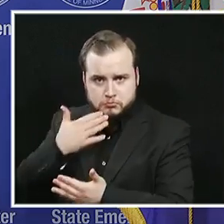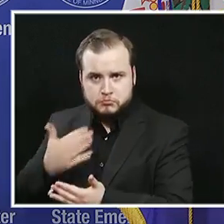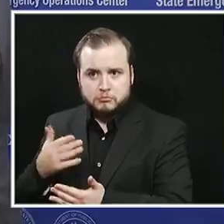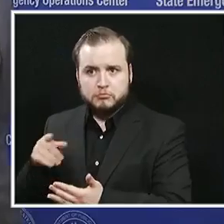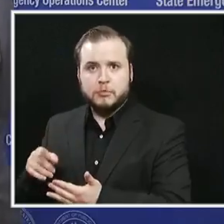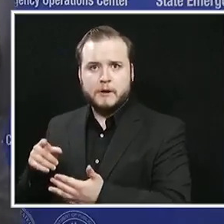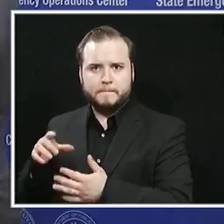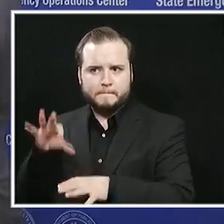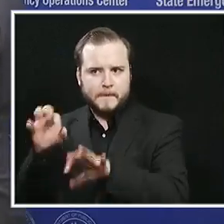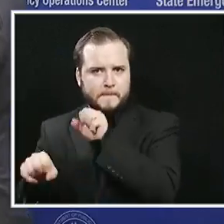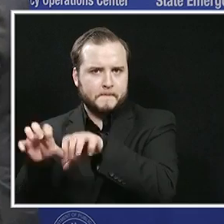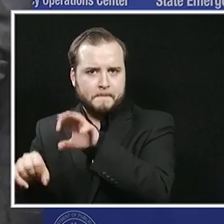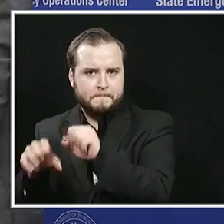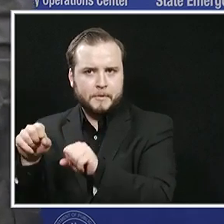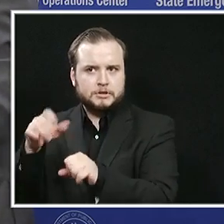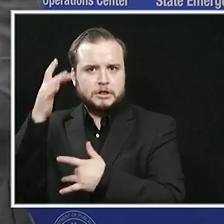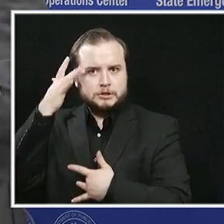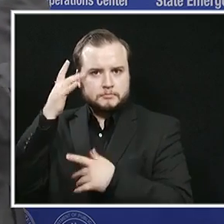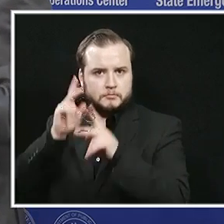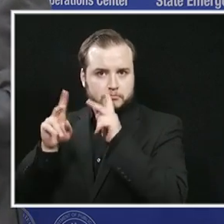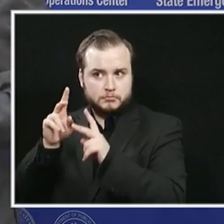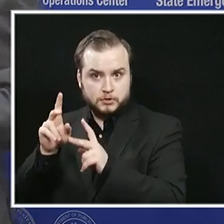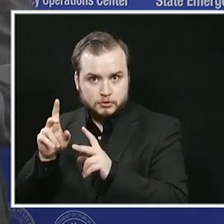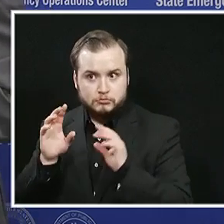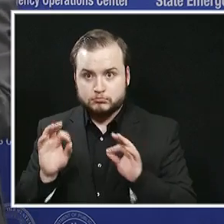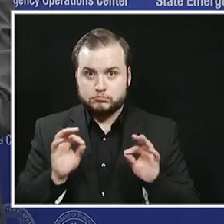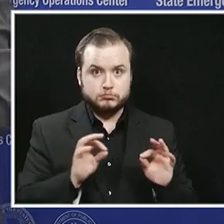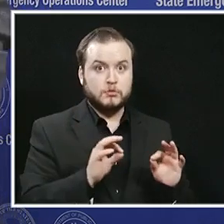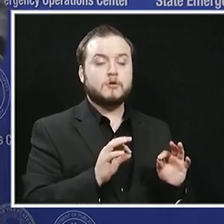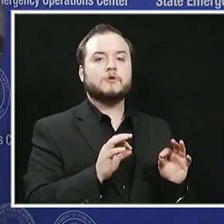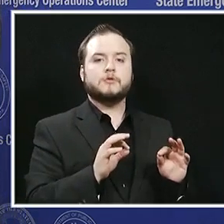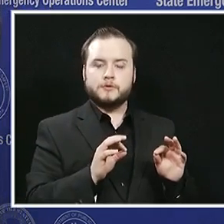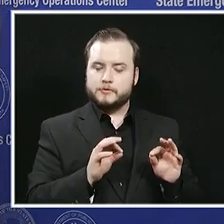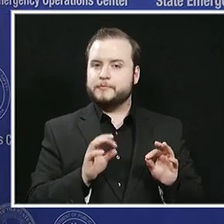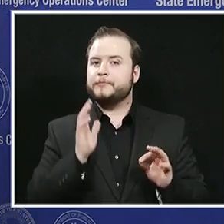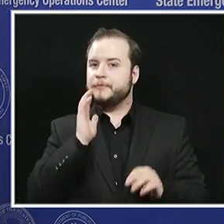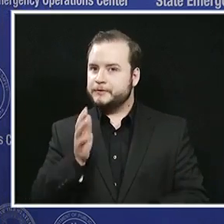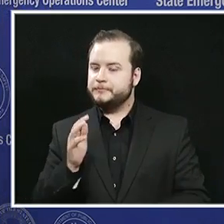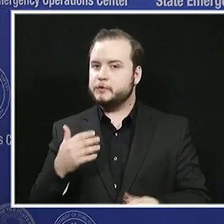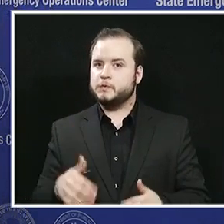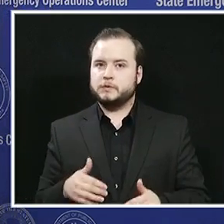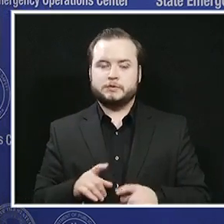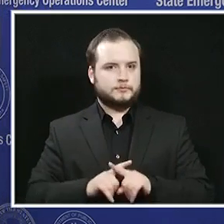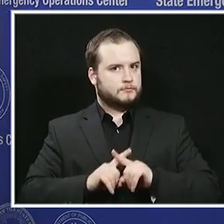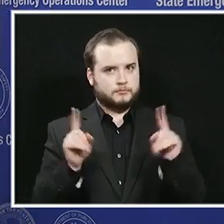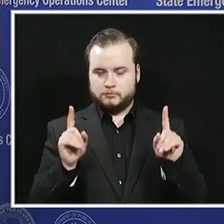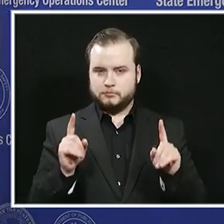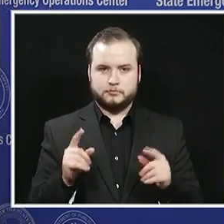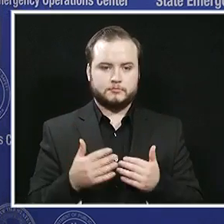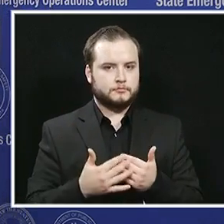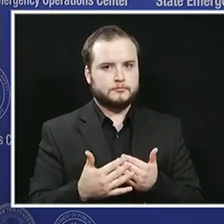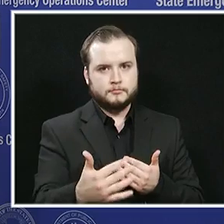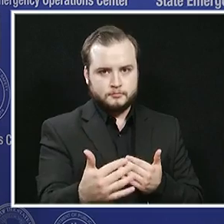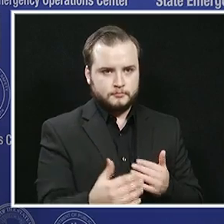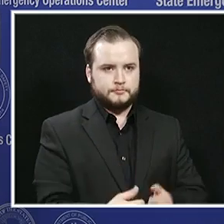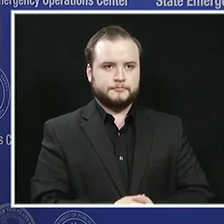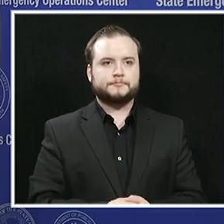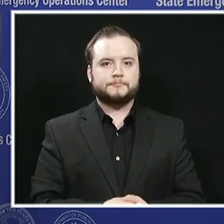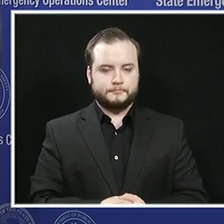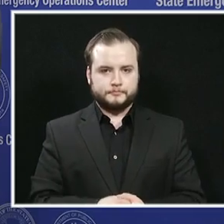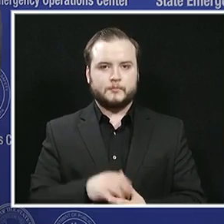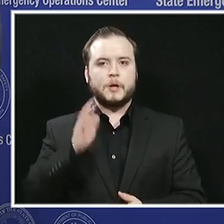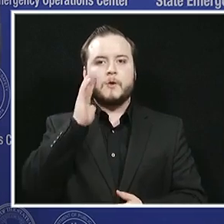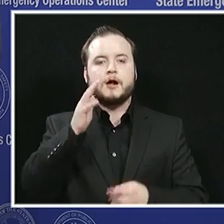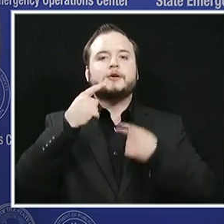done. So it is going to be different. I think all of us have come to that. Even as we reopen, not going to be the